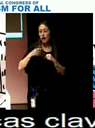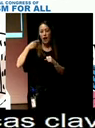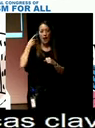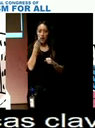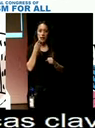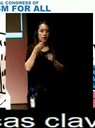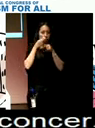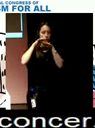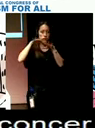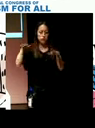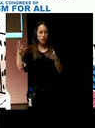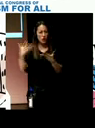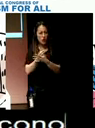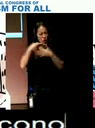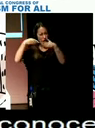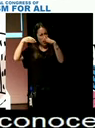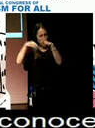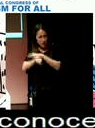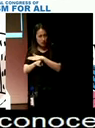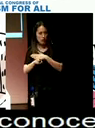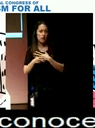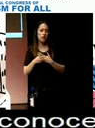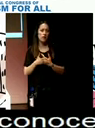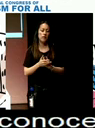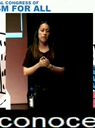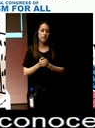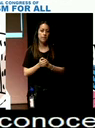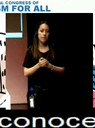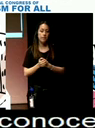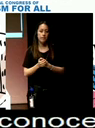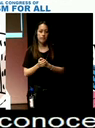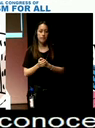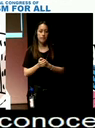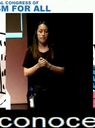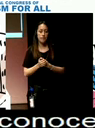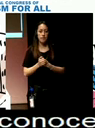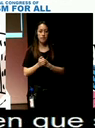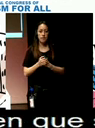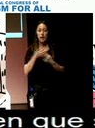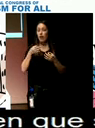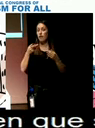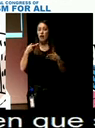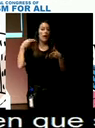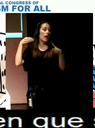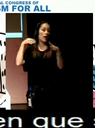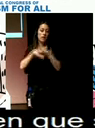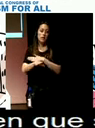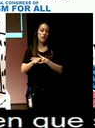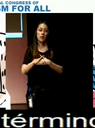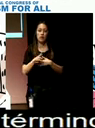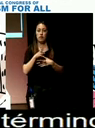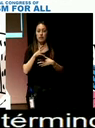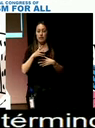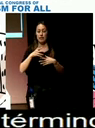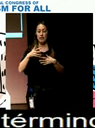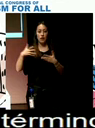it here today, but accessible to a greater public, especially those within European member states.